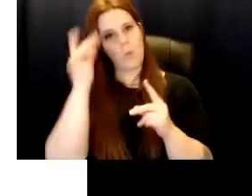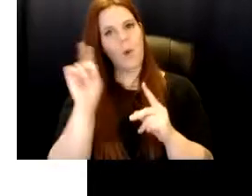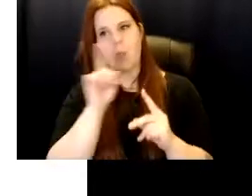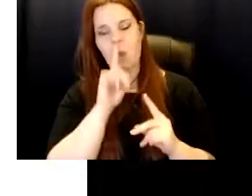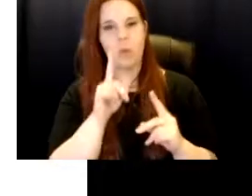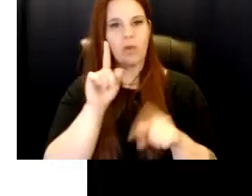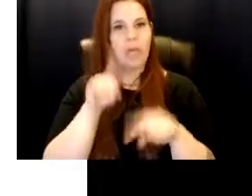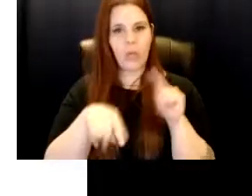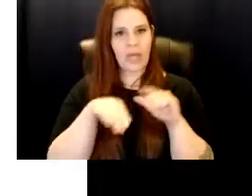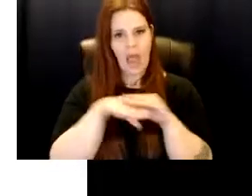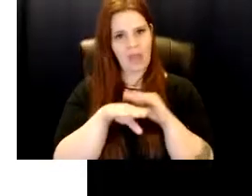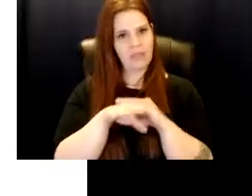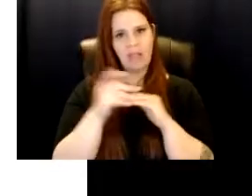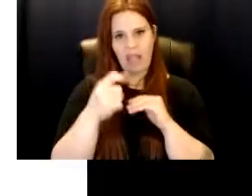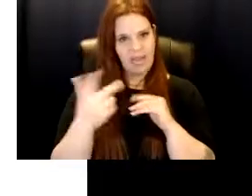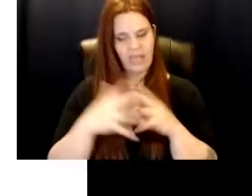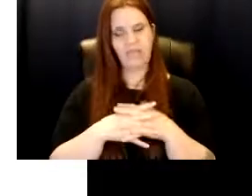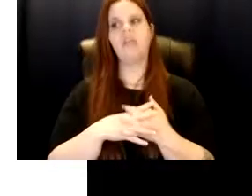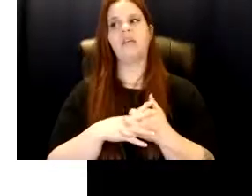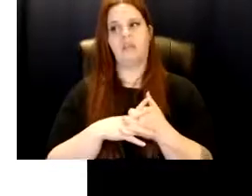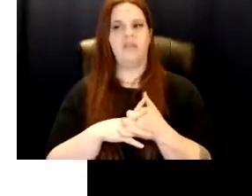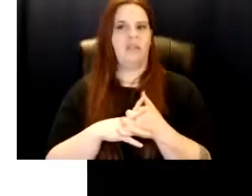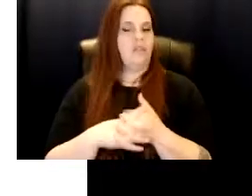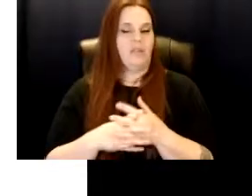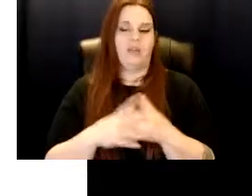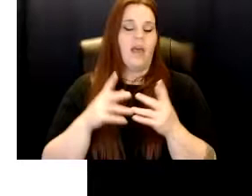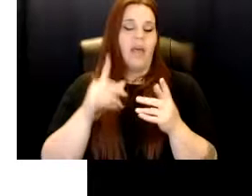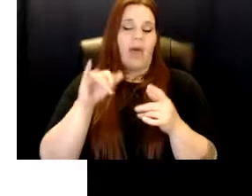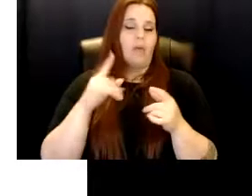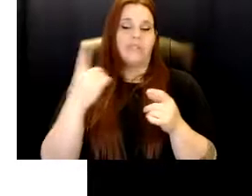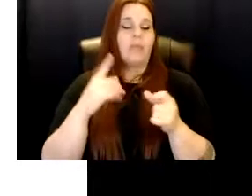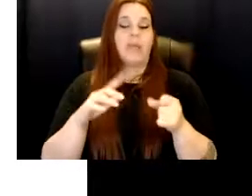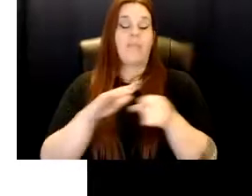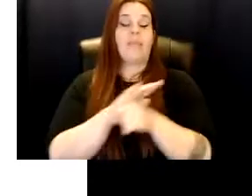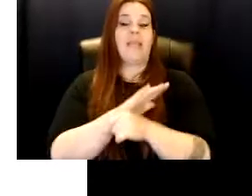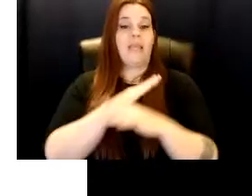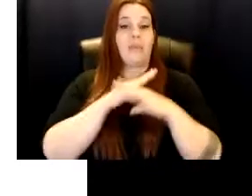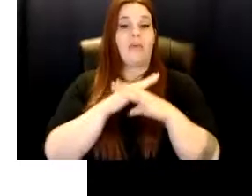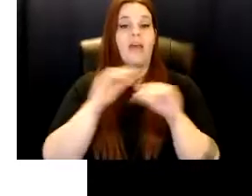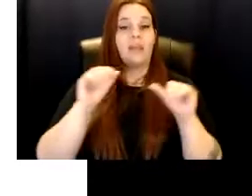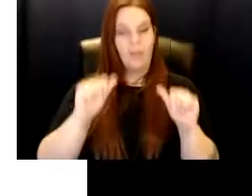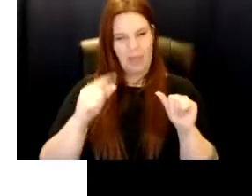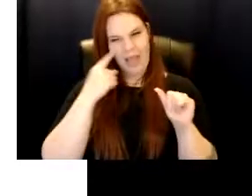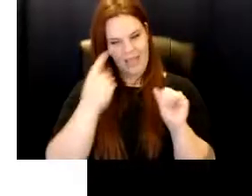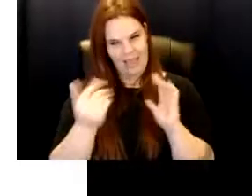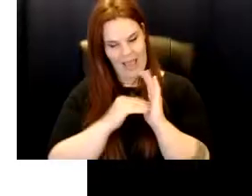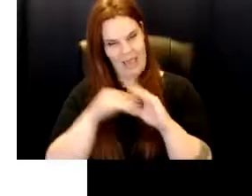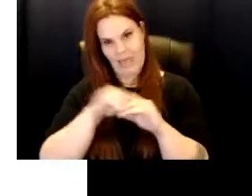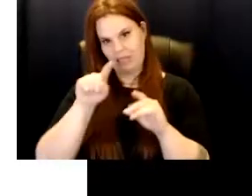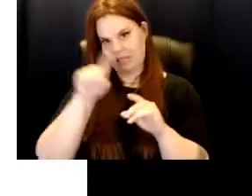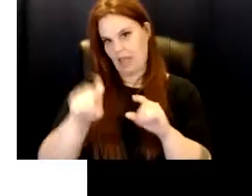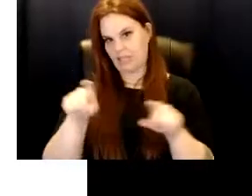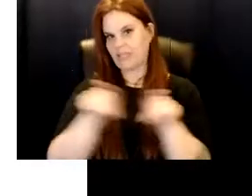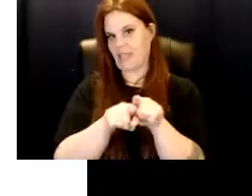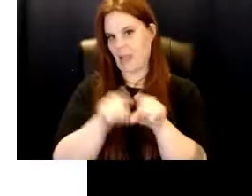access anything, and those people died. It was completely preventable. And here again, I think in Texas, the same thing. So there needs to be a